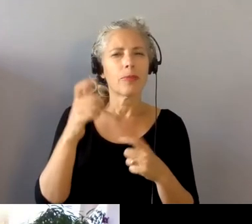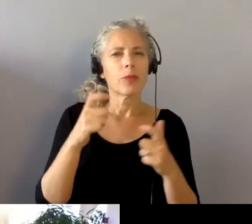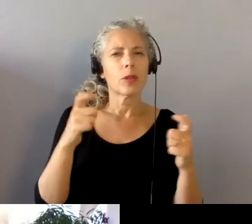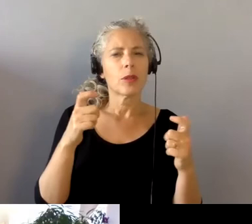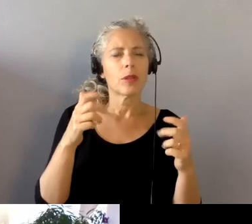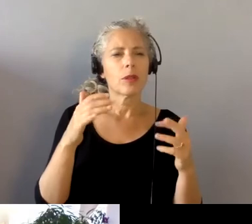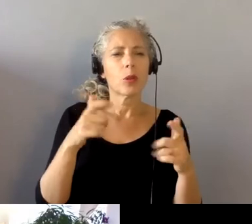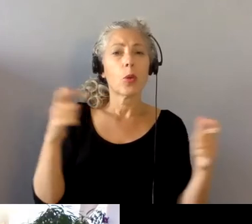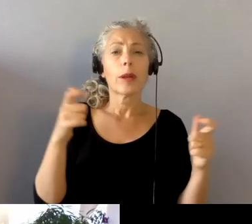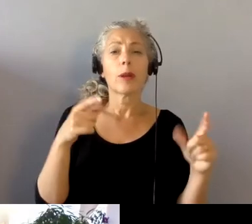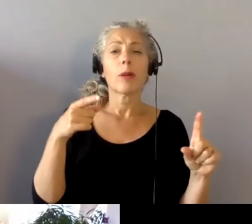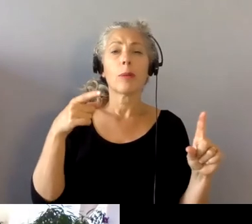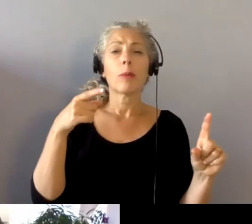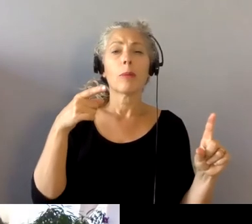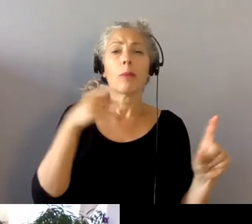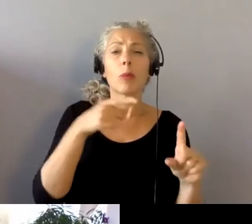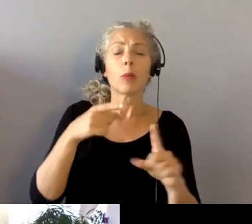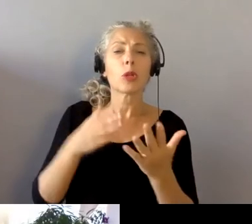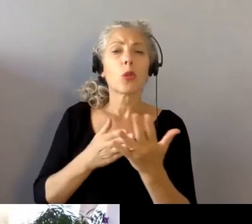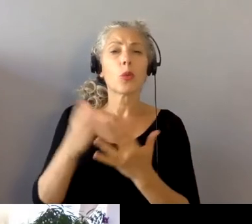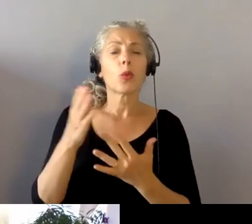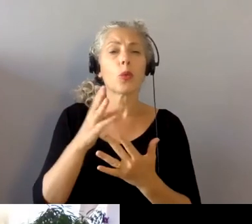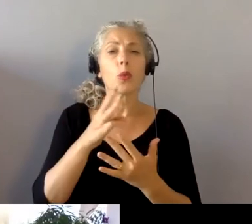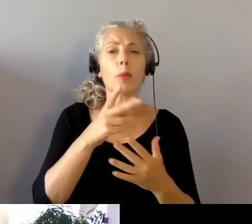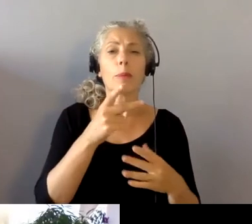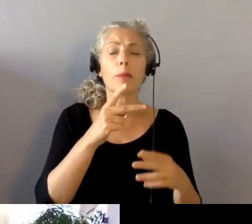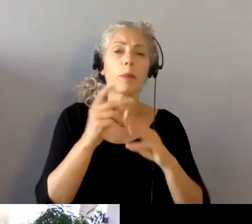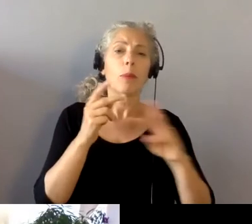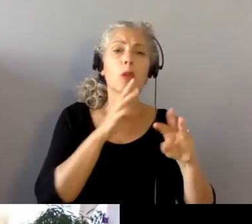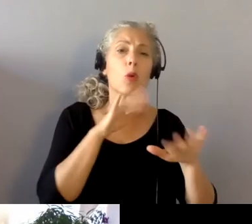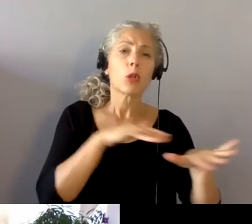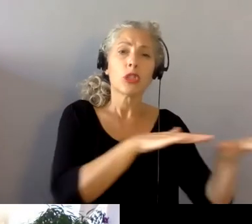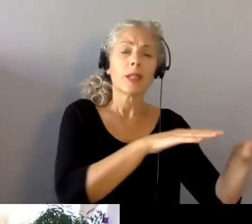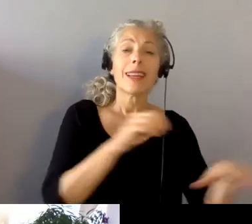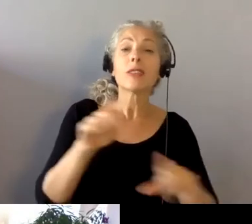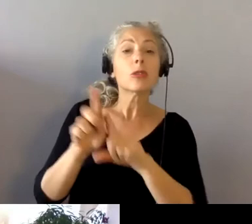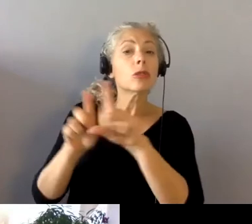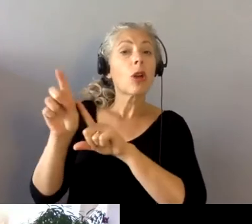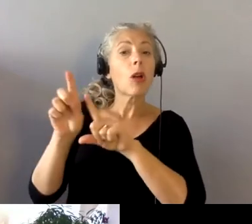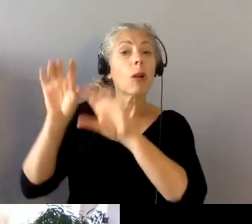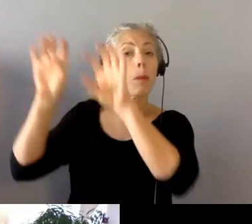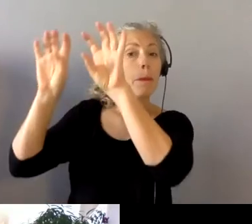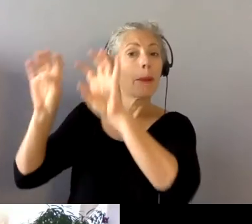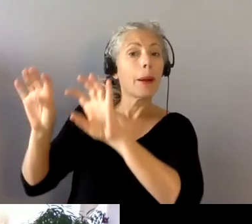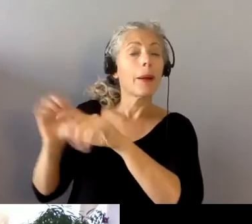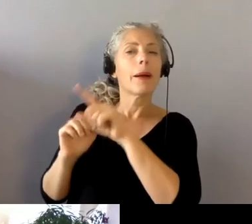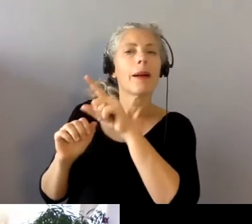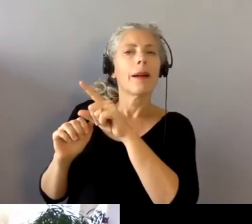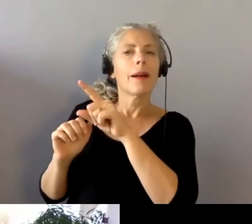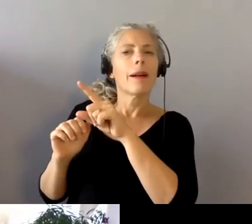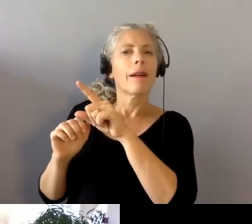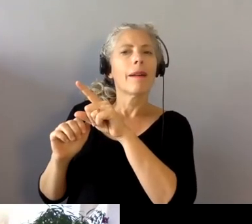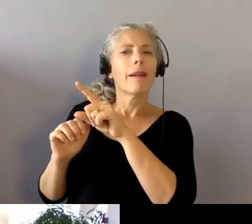greater points of orientation through the Pacific Ocean, through star maps, which actually are maps, are markers